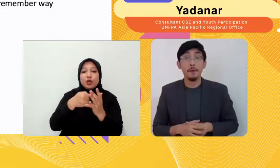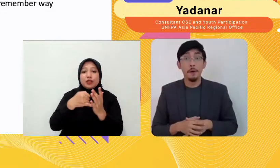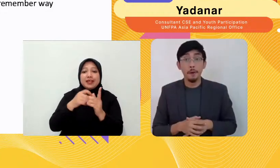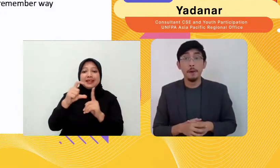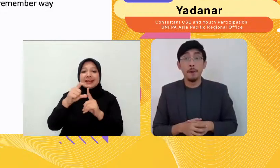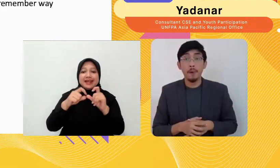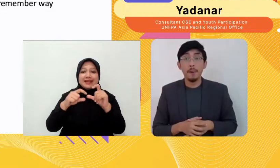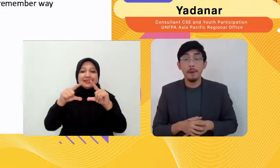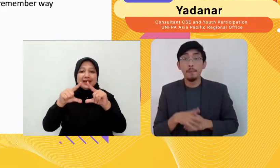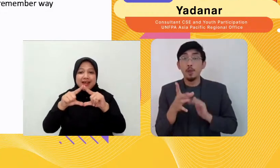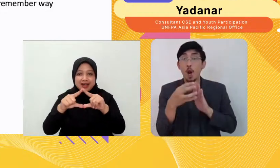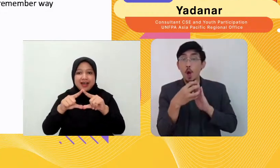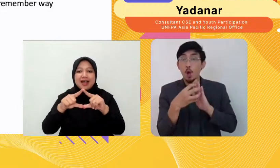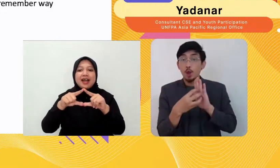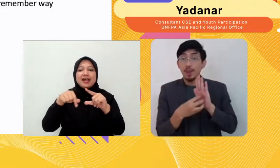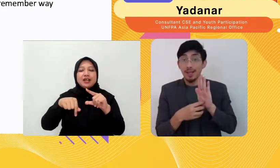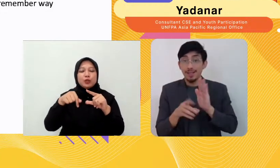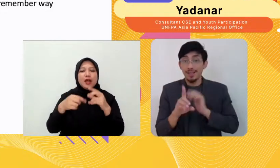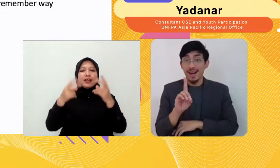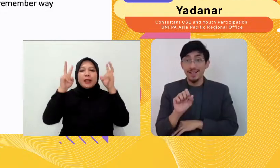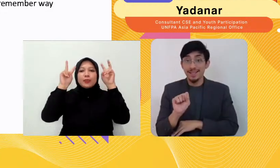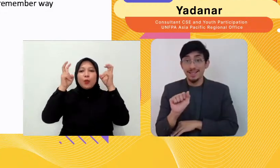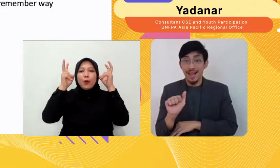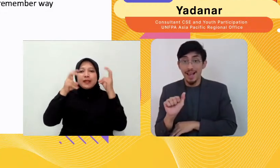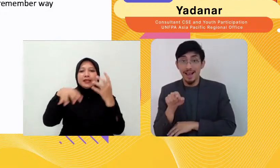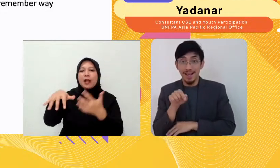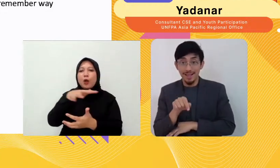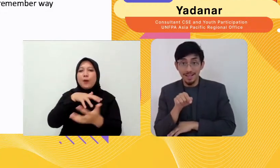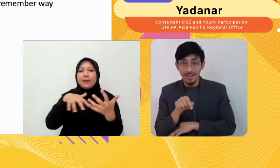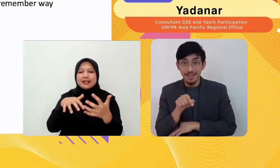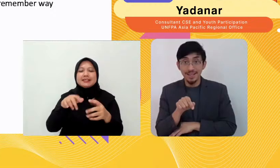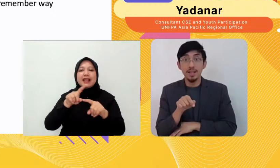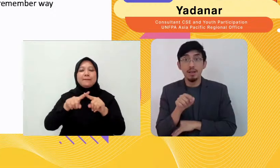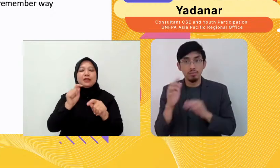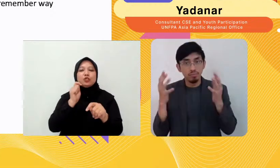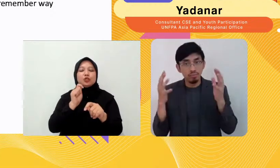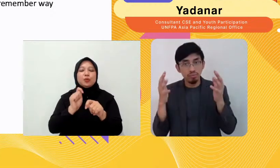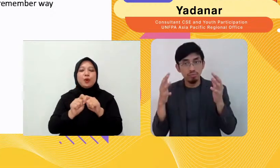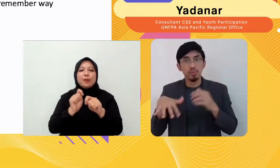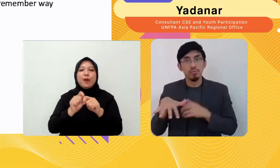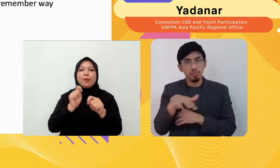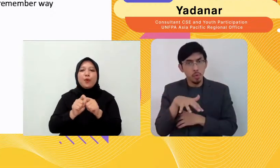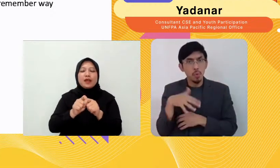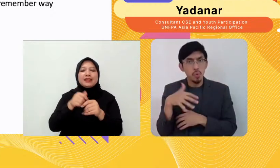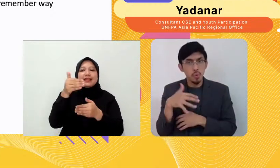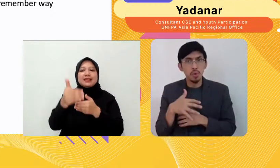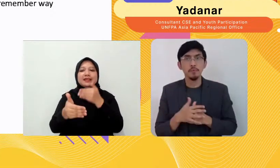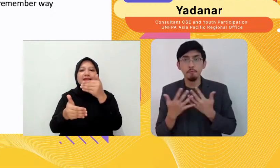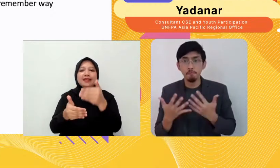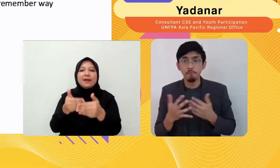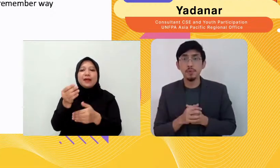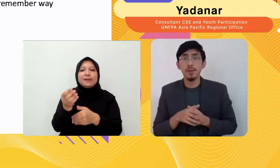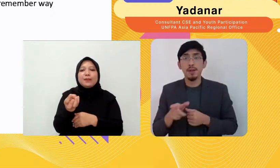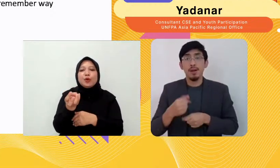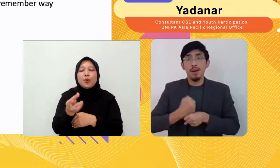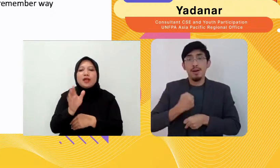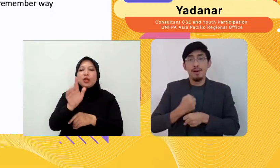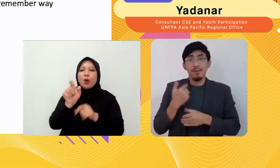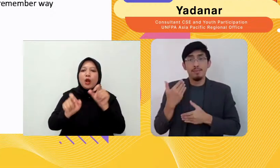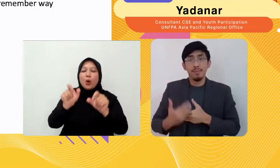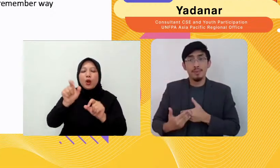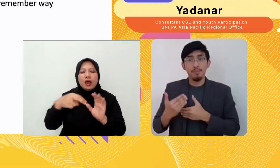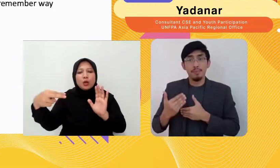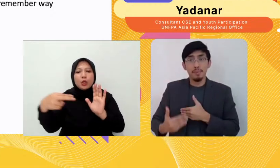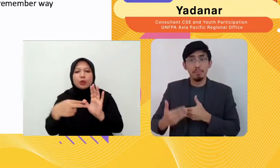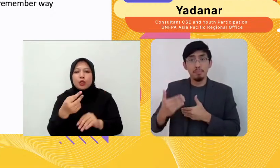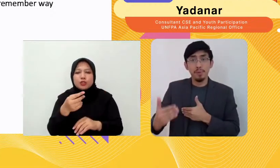complex SRH topic into like simple steps for the audience to understand and the audience to remember. And linking with that,